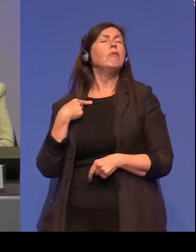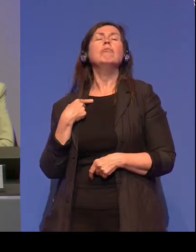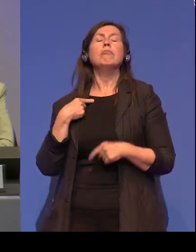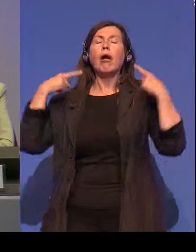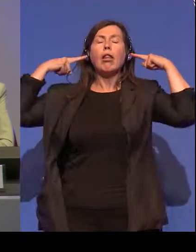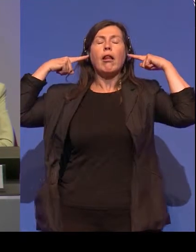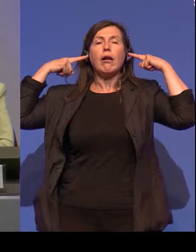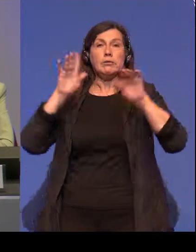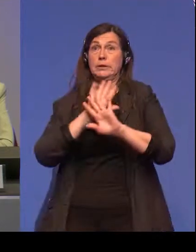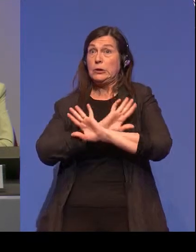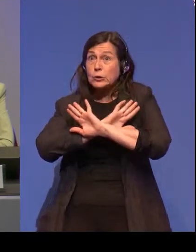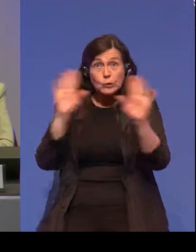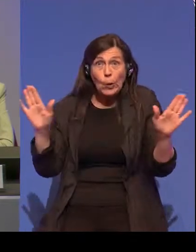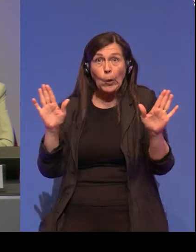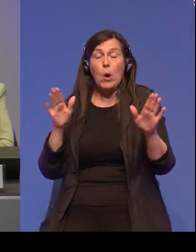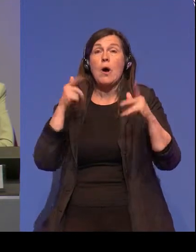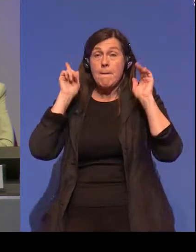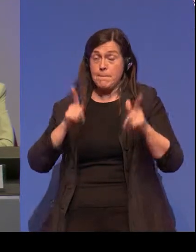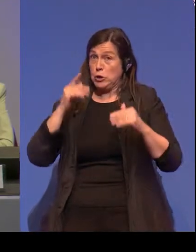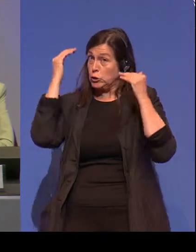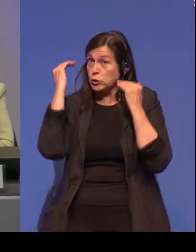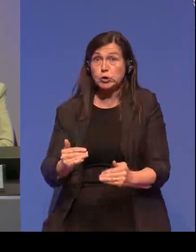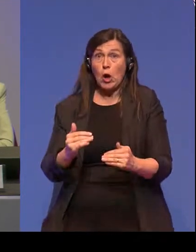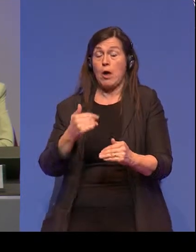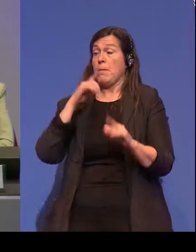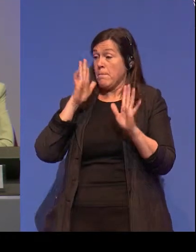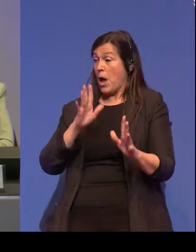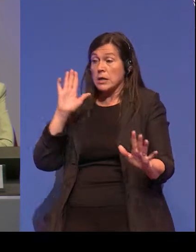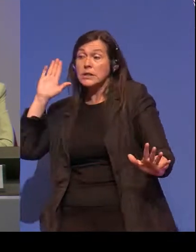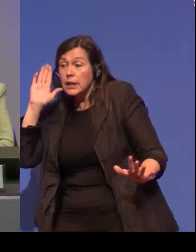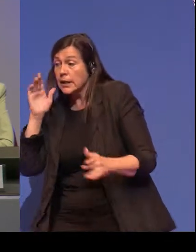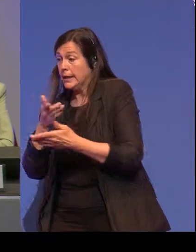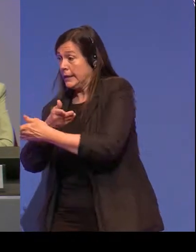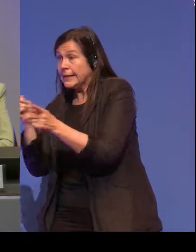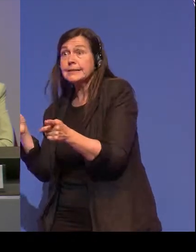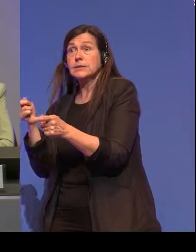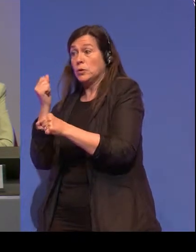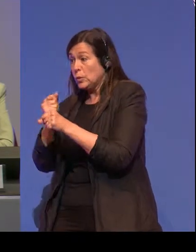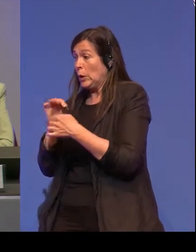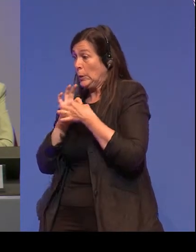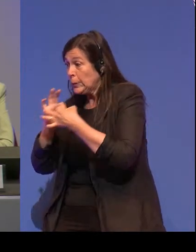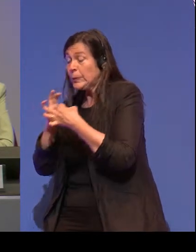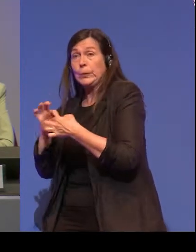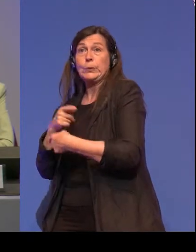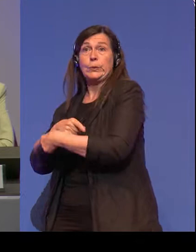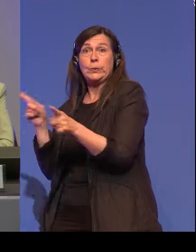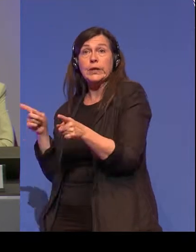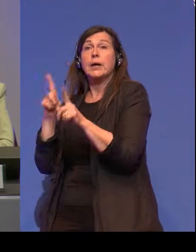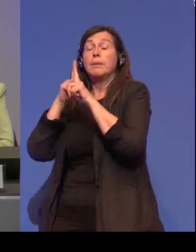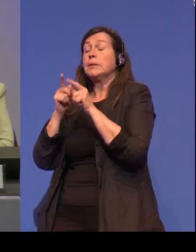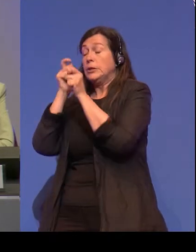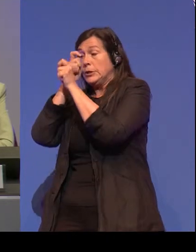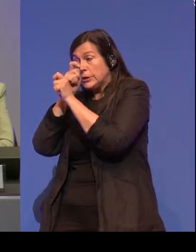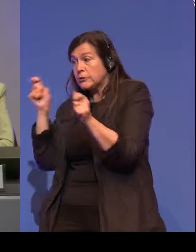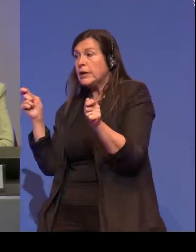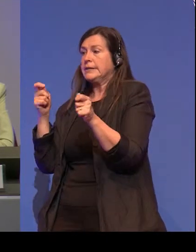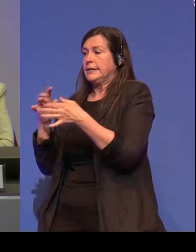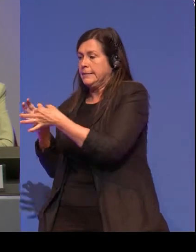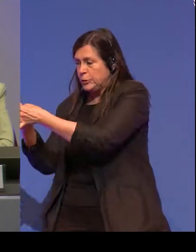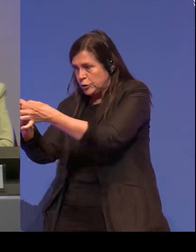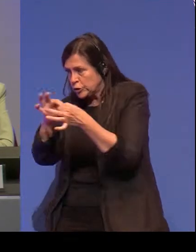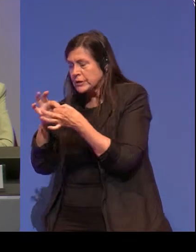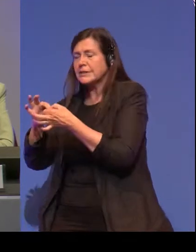the accelerated action. Only together we can start the course towards a new world in respect, in unity,